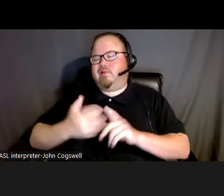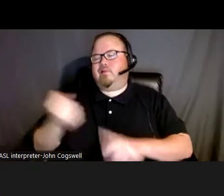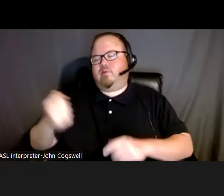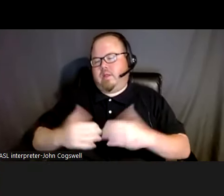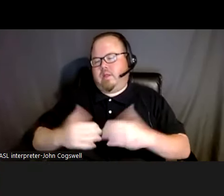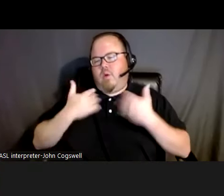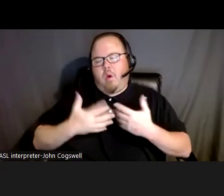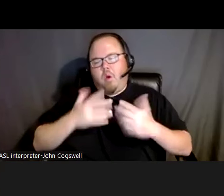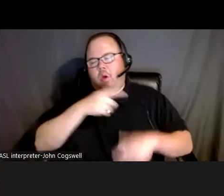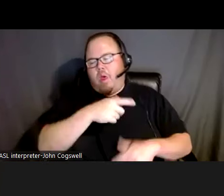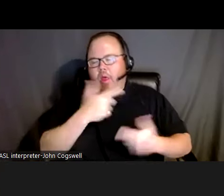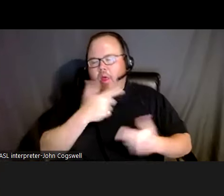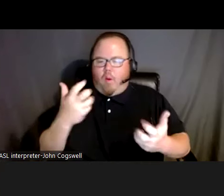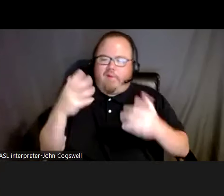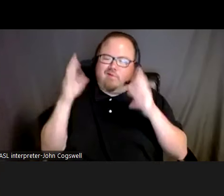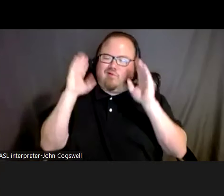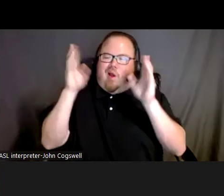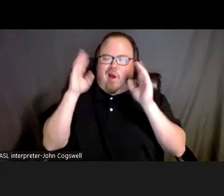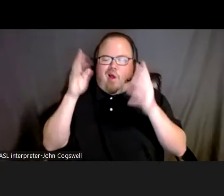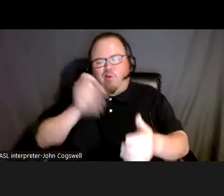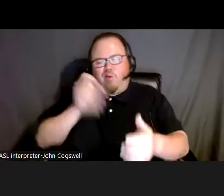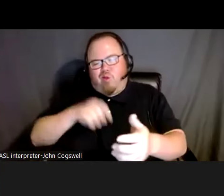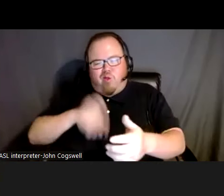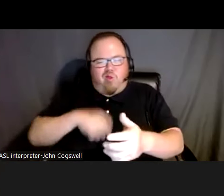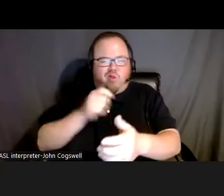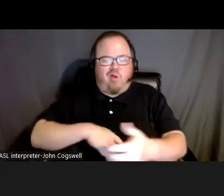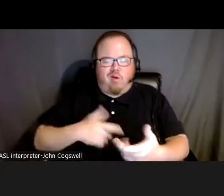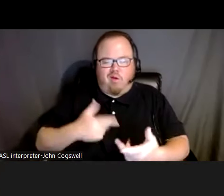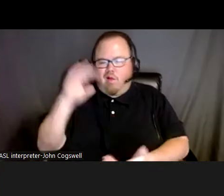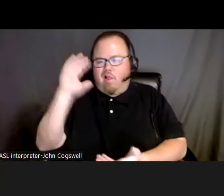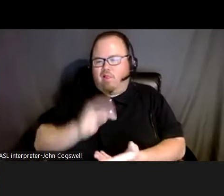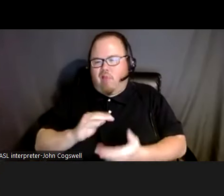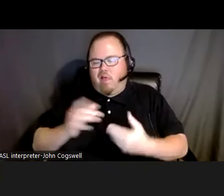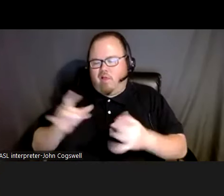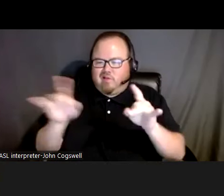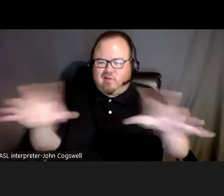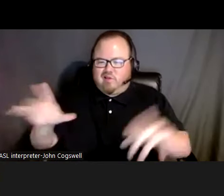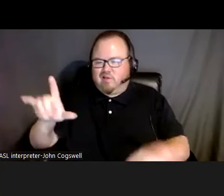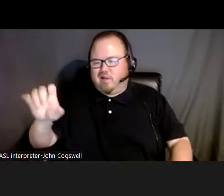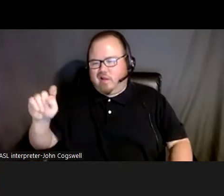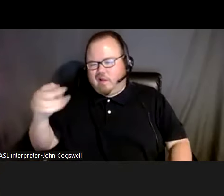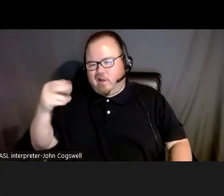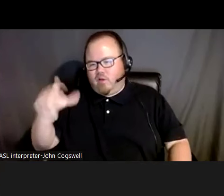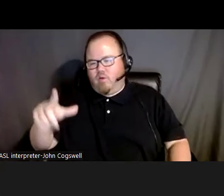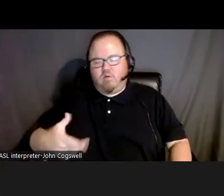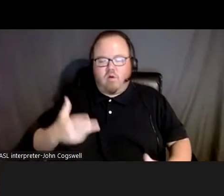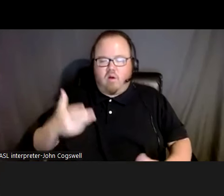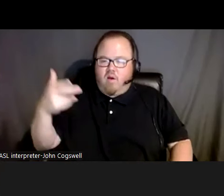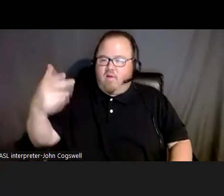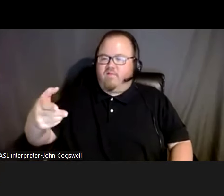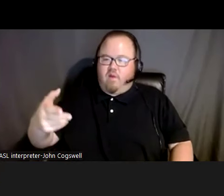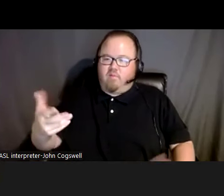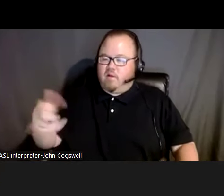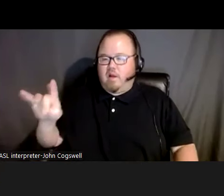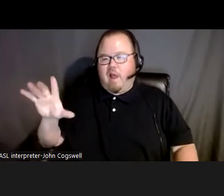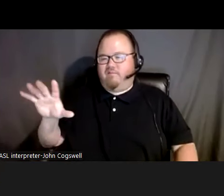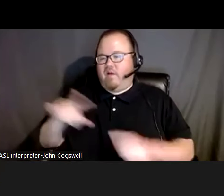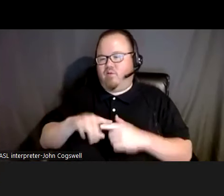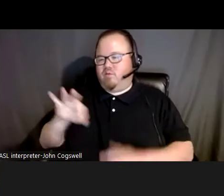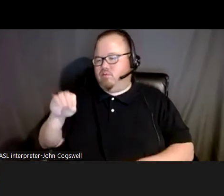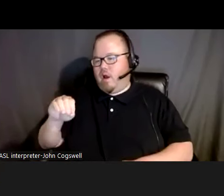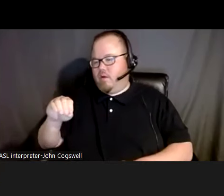well, they were just seeking attention because they chose a less lethal method. So firearms are, lethal 85 to 95%